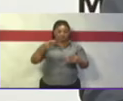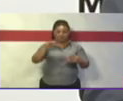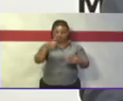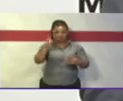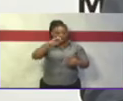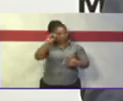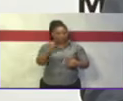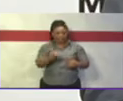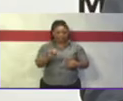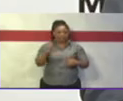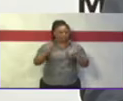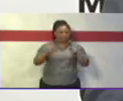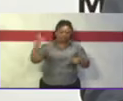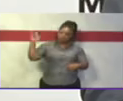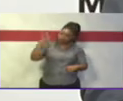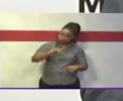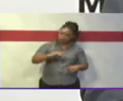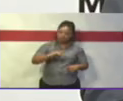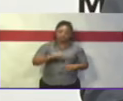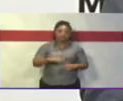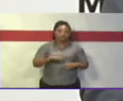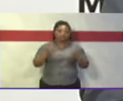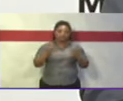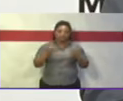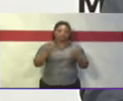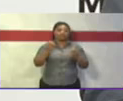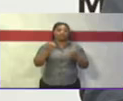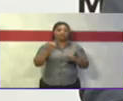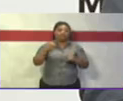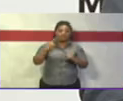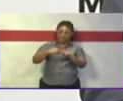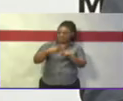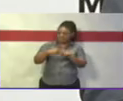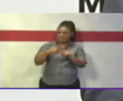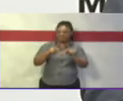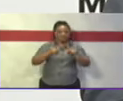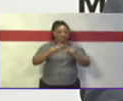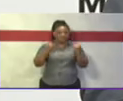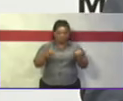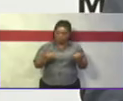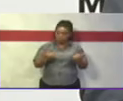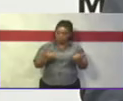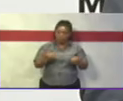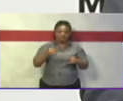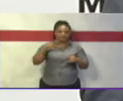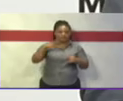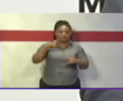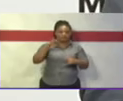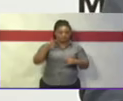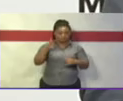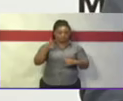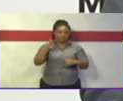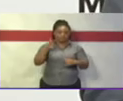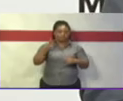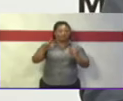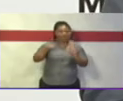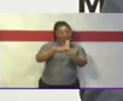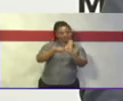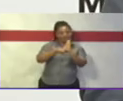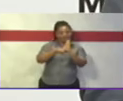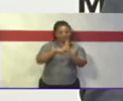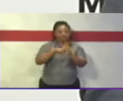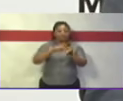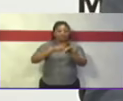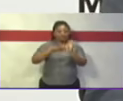of people coming in via repatriation being picked up. With that in place, general unvaccinated or not, it has gone to about